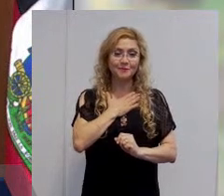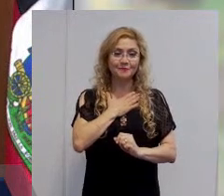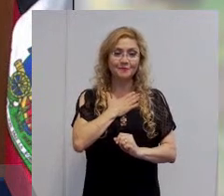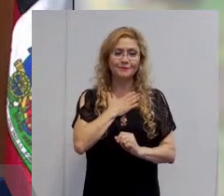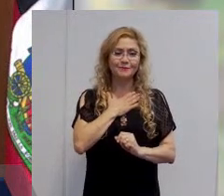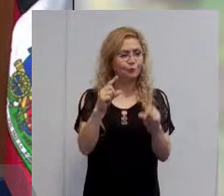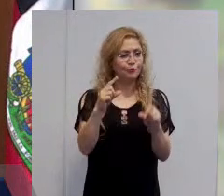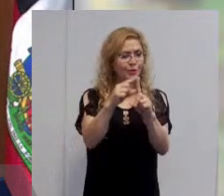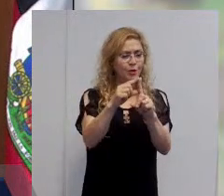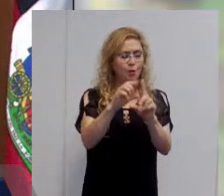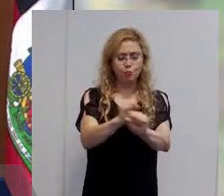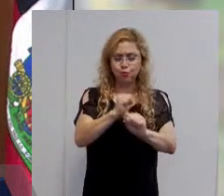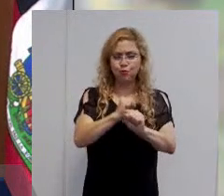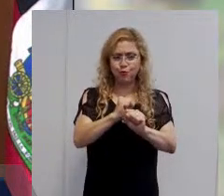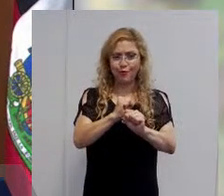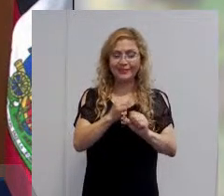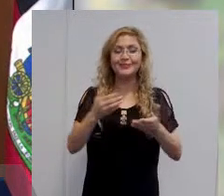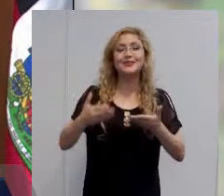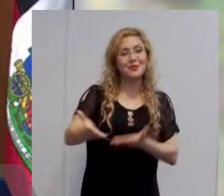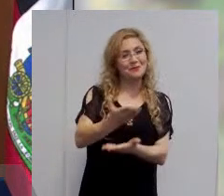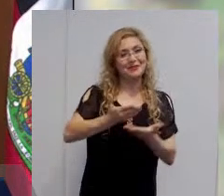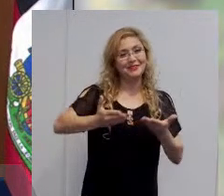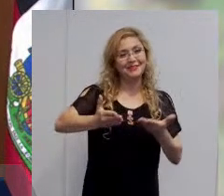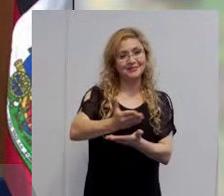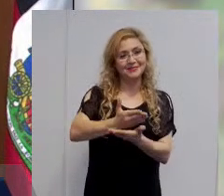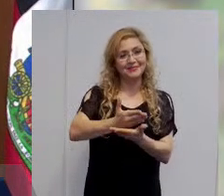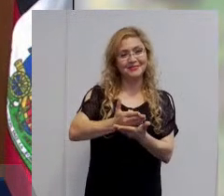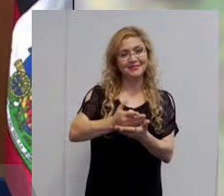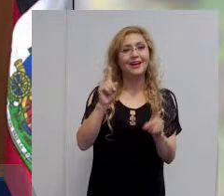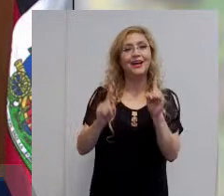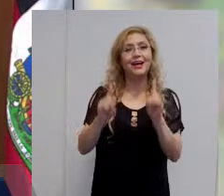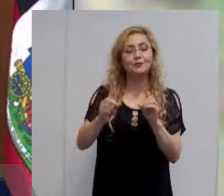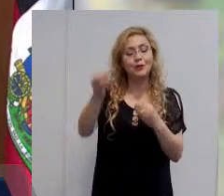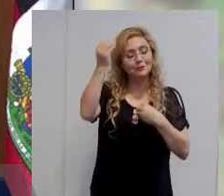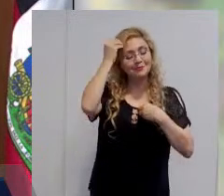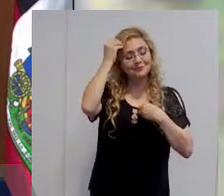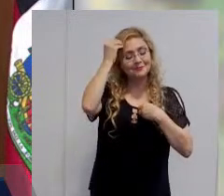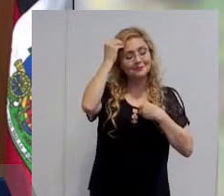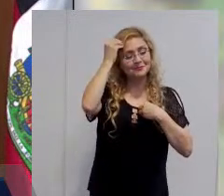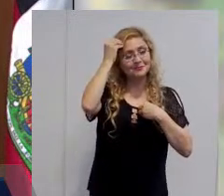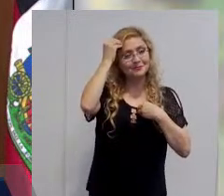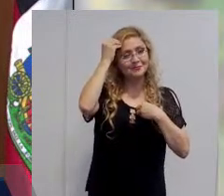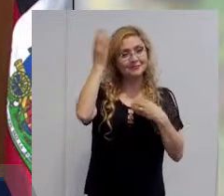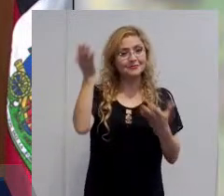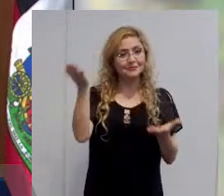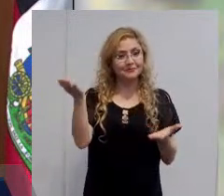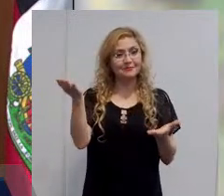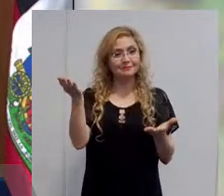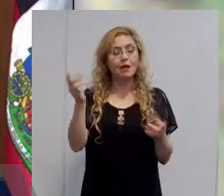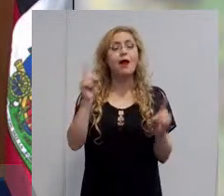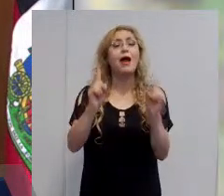family. Now, I would say that,